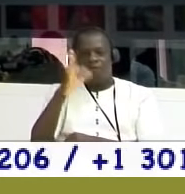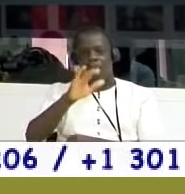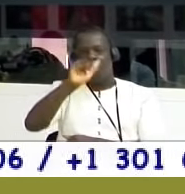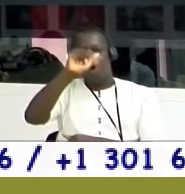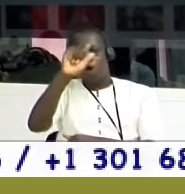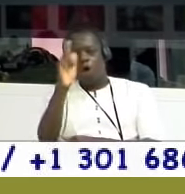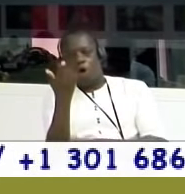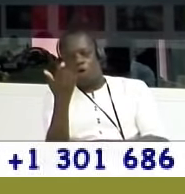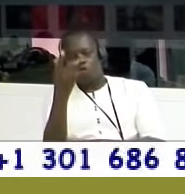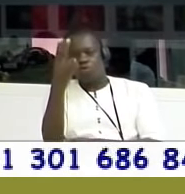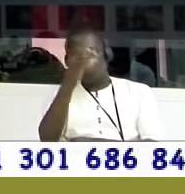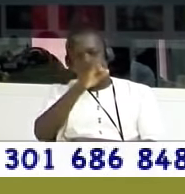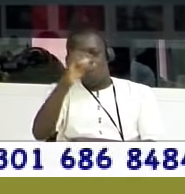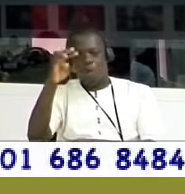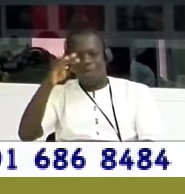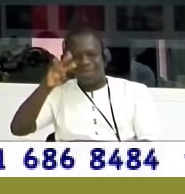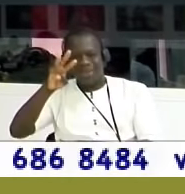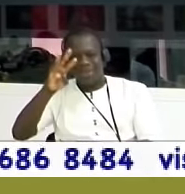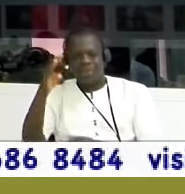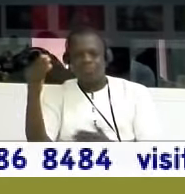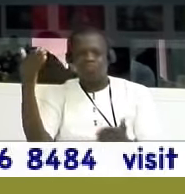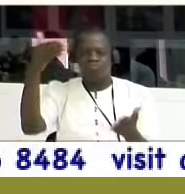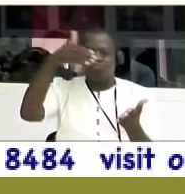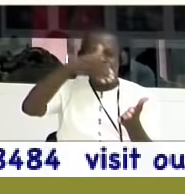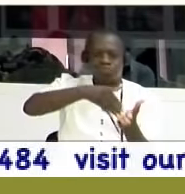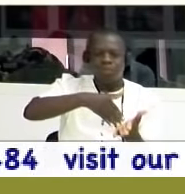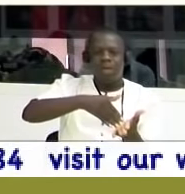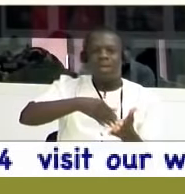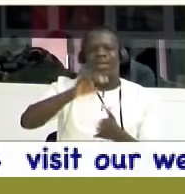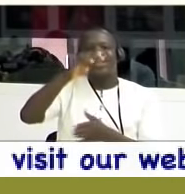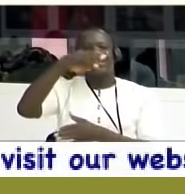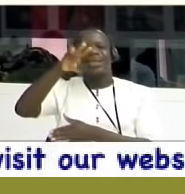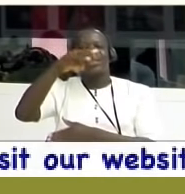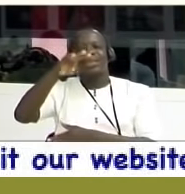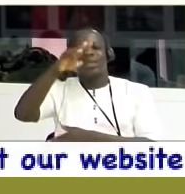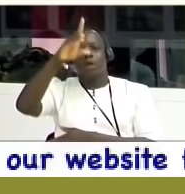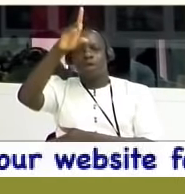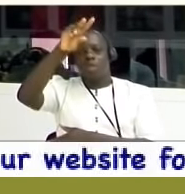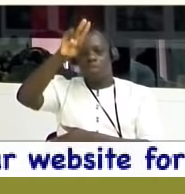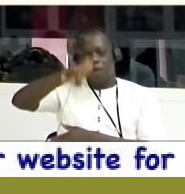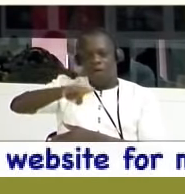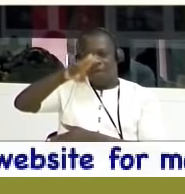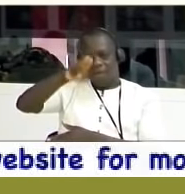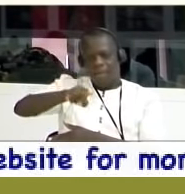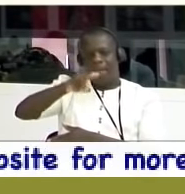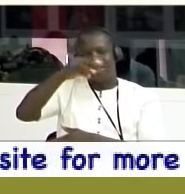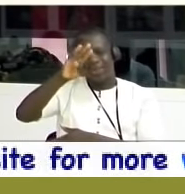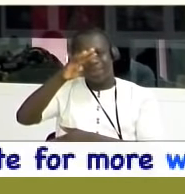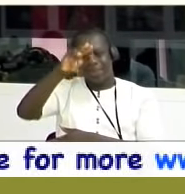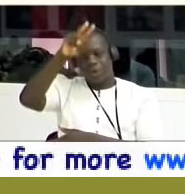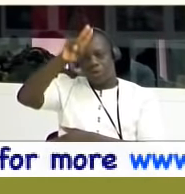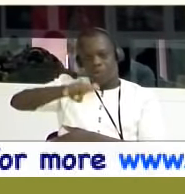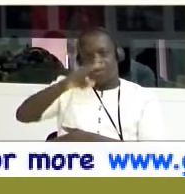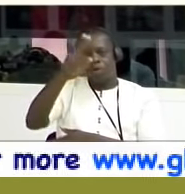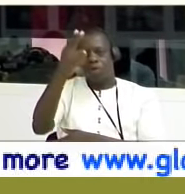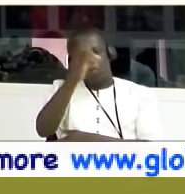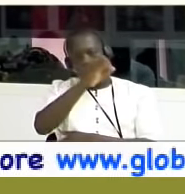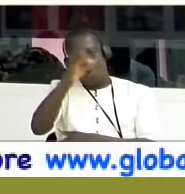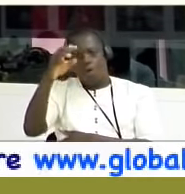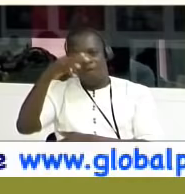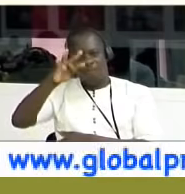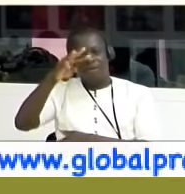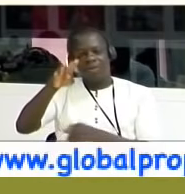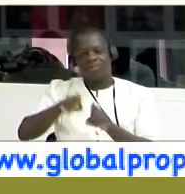when? Until 13th of November 2014, when I was relieved of my